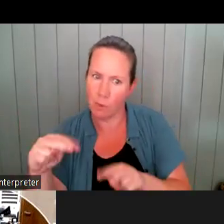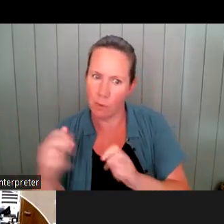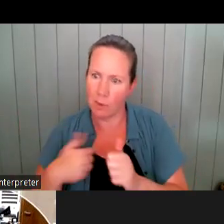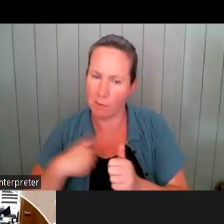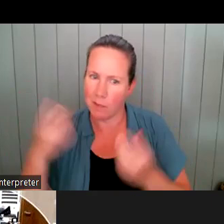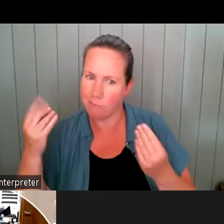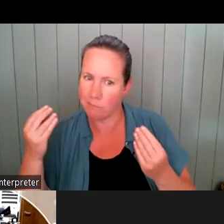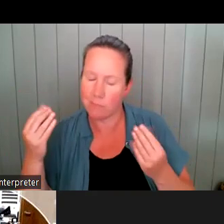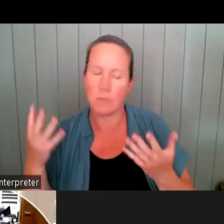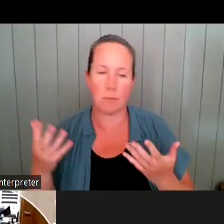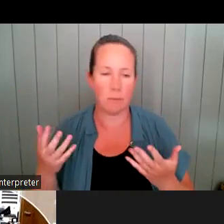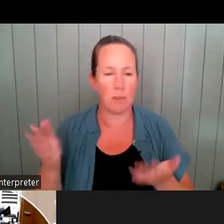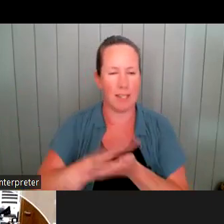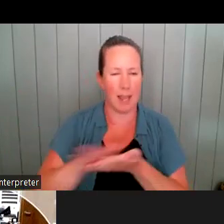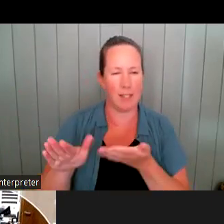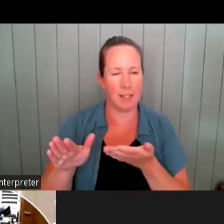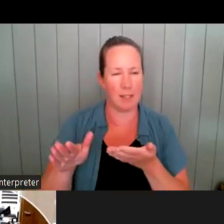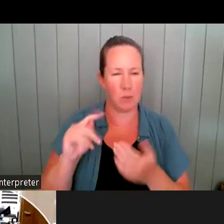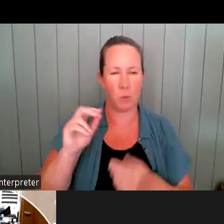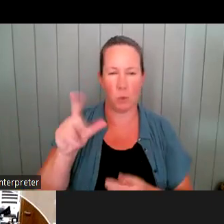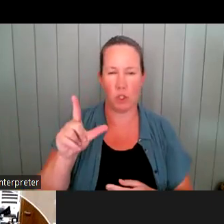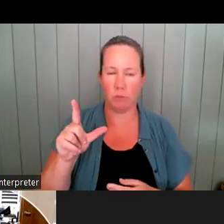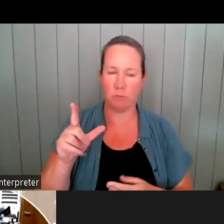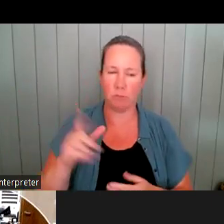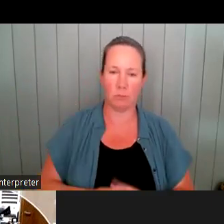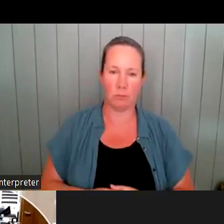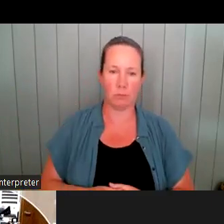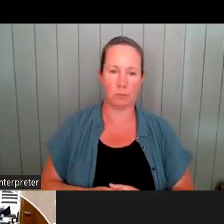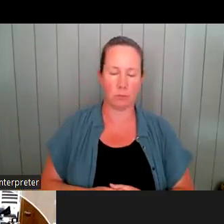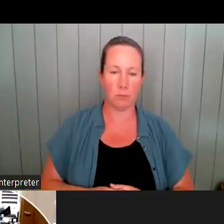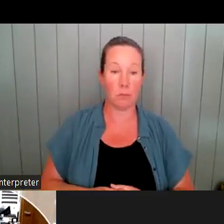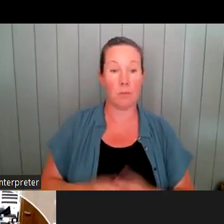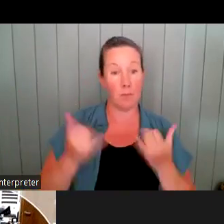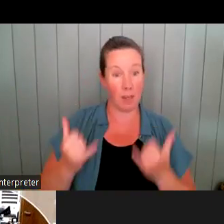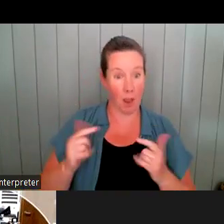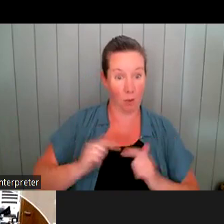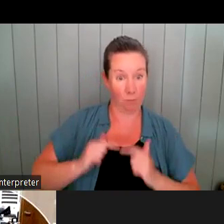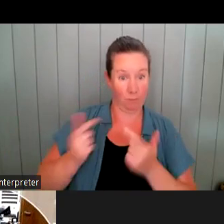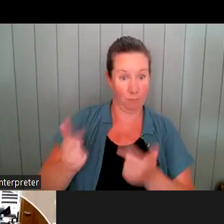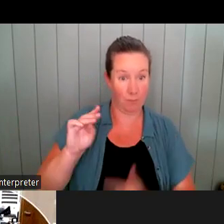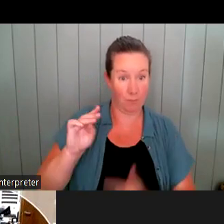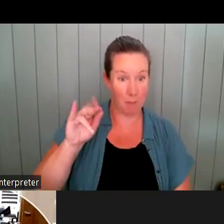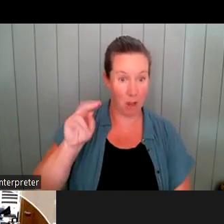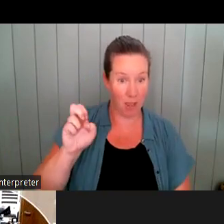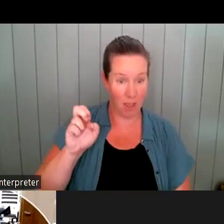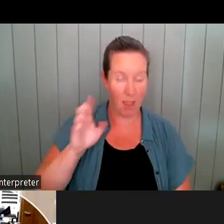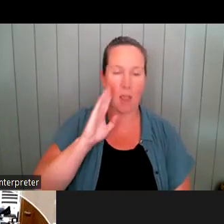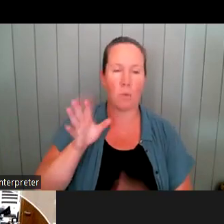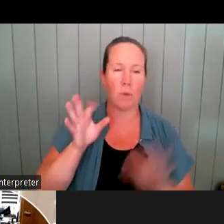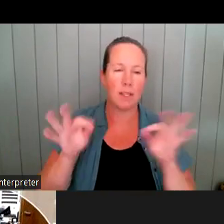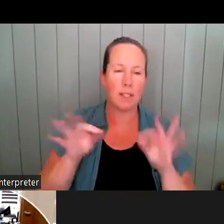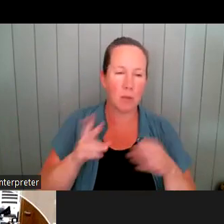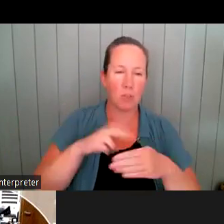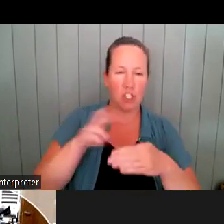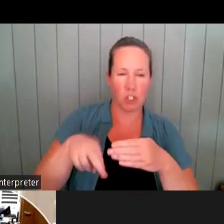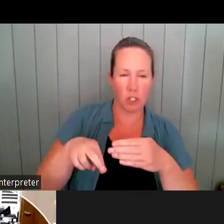process. So I'm going to turn it over to Marianne to tell us more about sort of the results and help